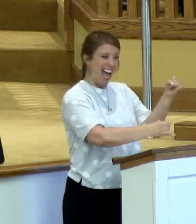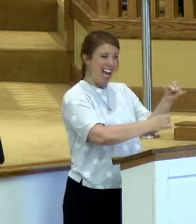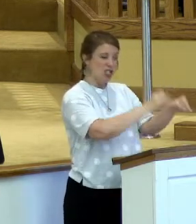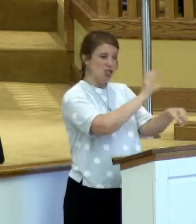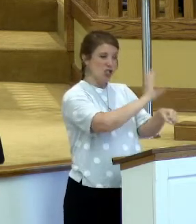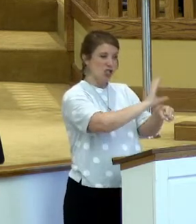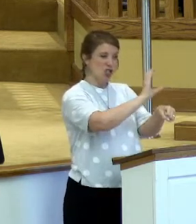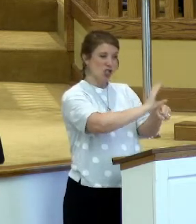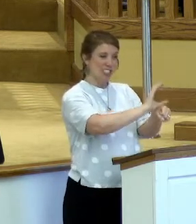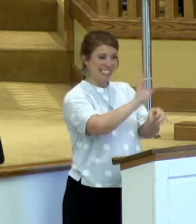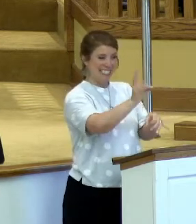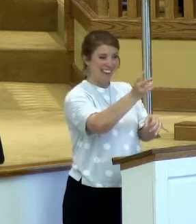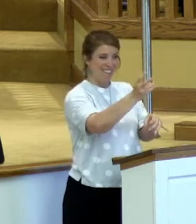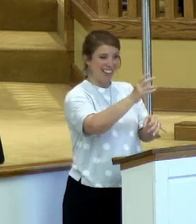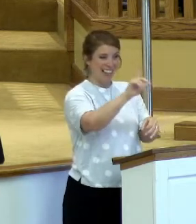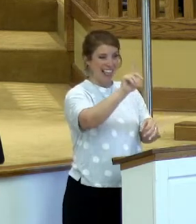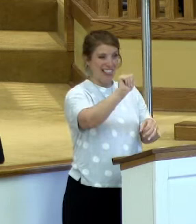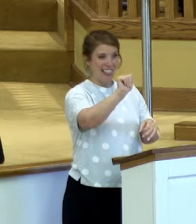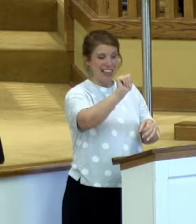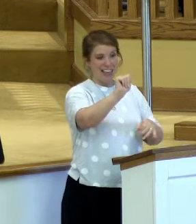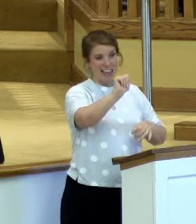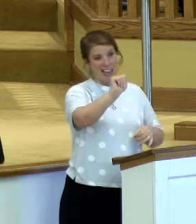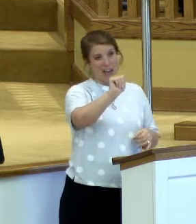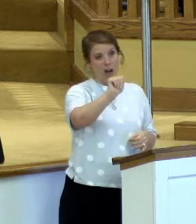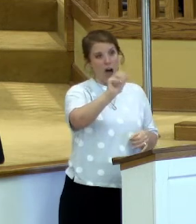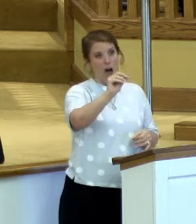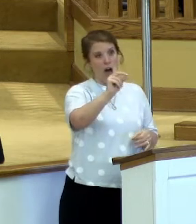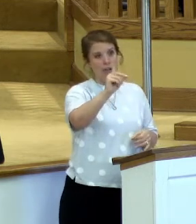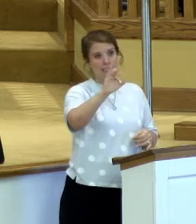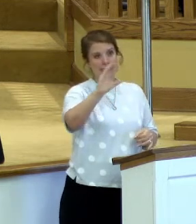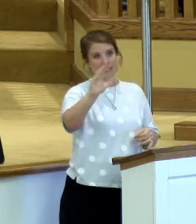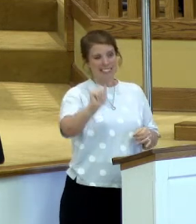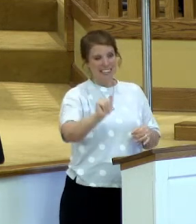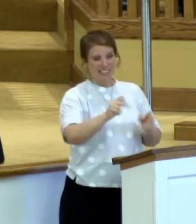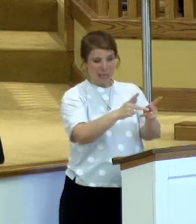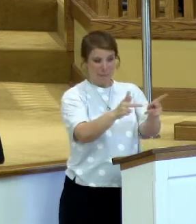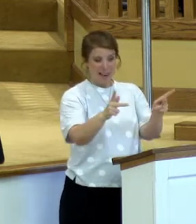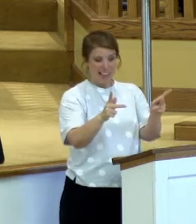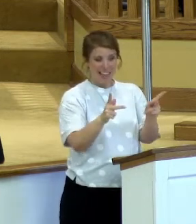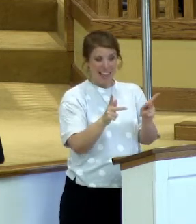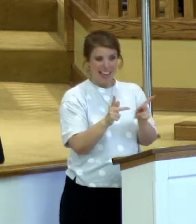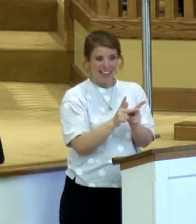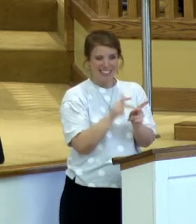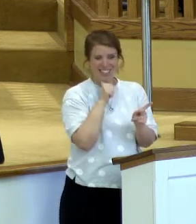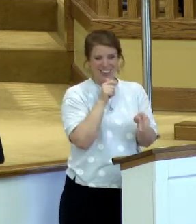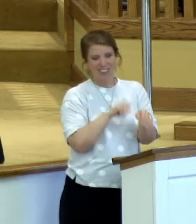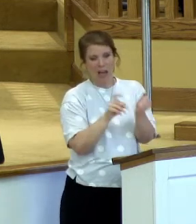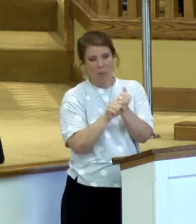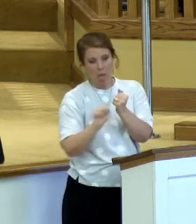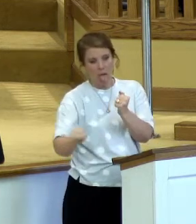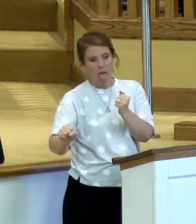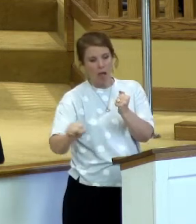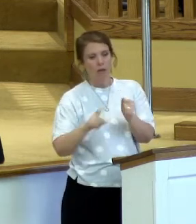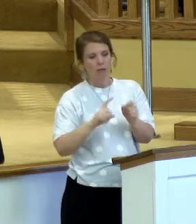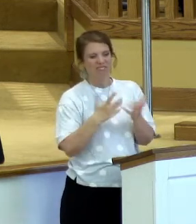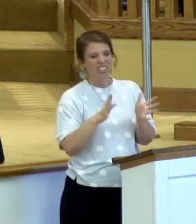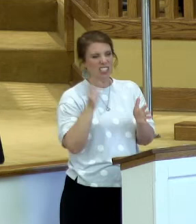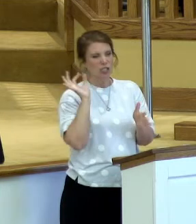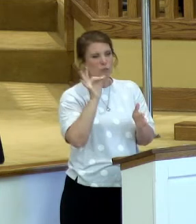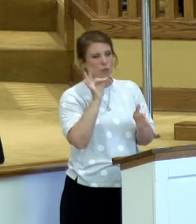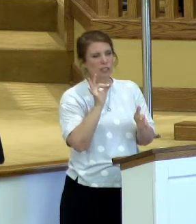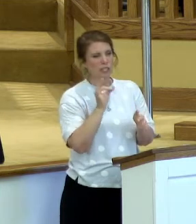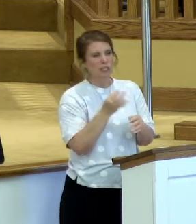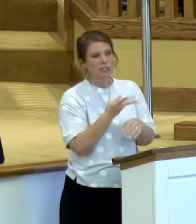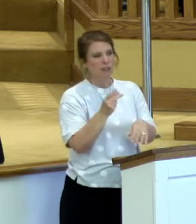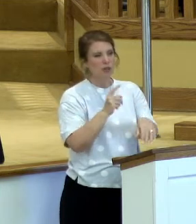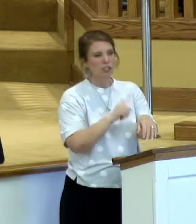seventh one of them. And Laodicea was a place. I don't have time to get into it tonight. I've preached on it several times through the years. I've preached on